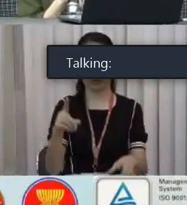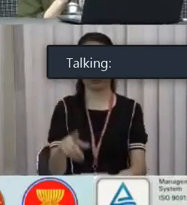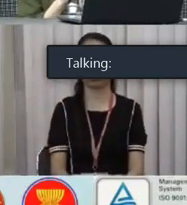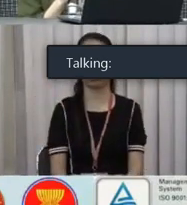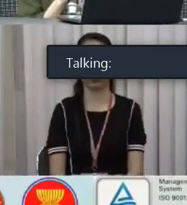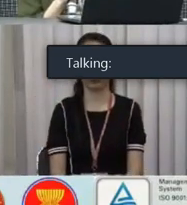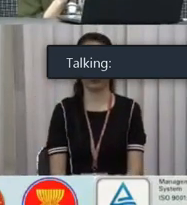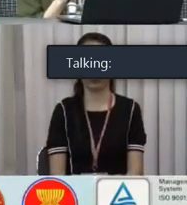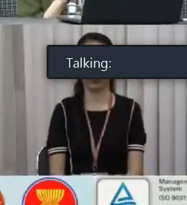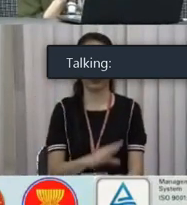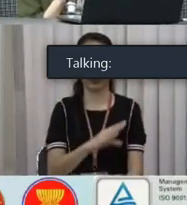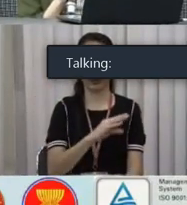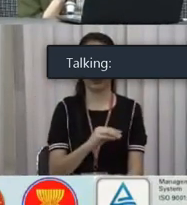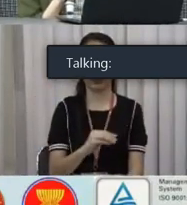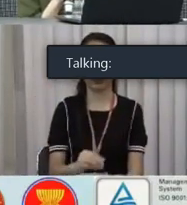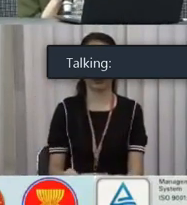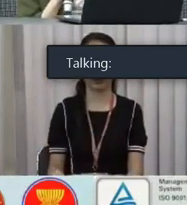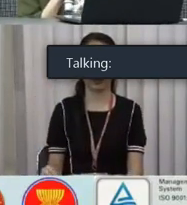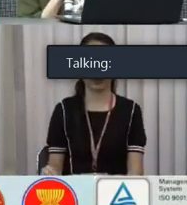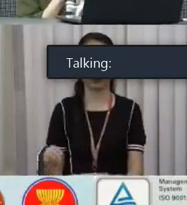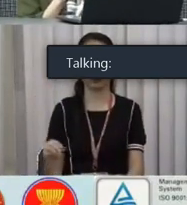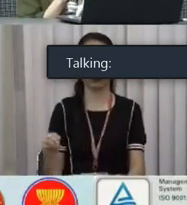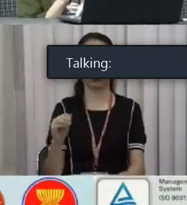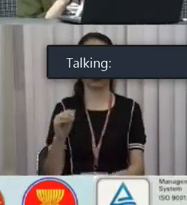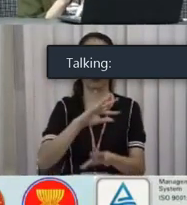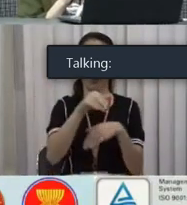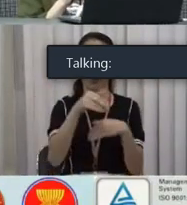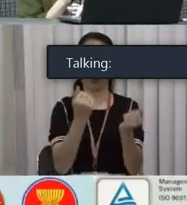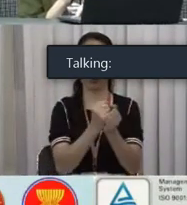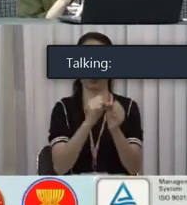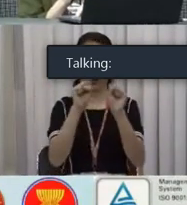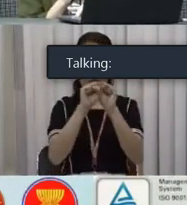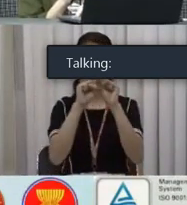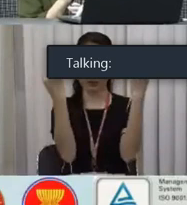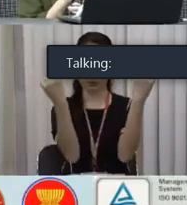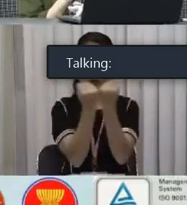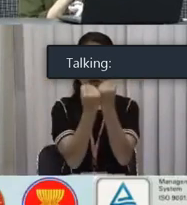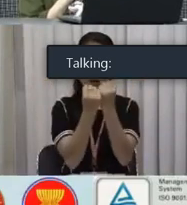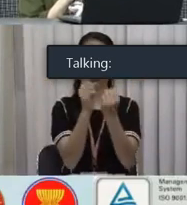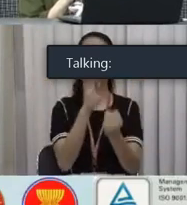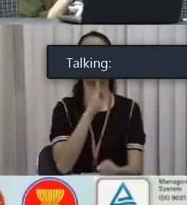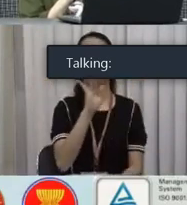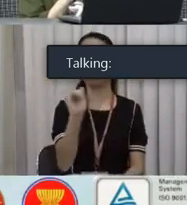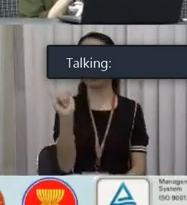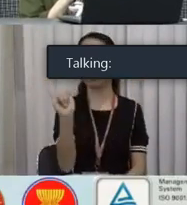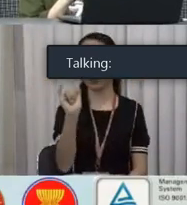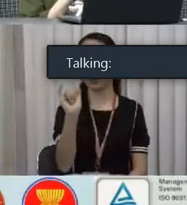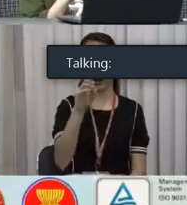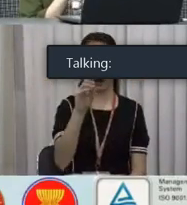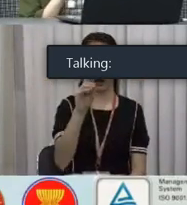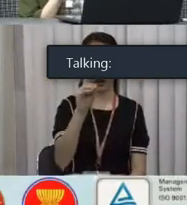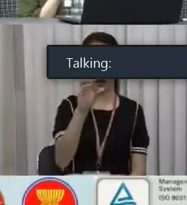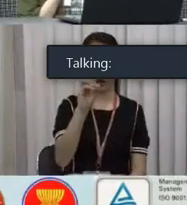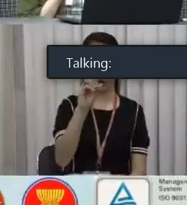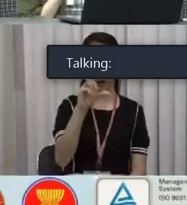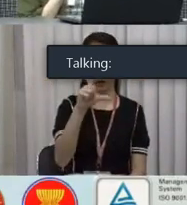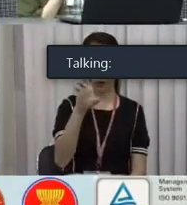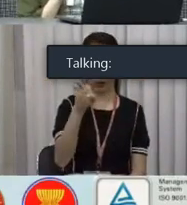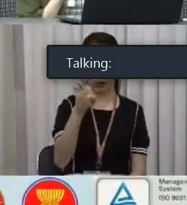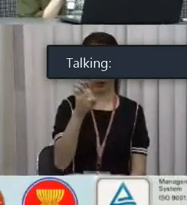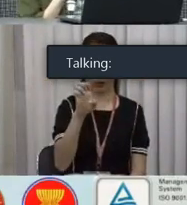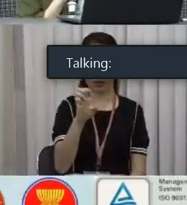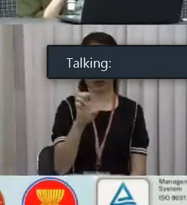orientation seminar by POEA, and the pre-departure orientation seminar by POEA.